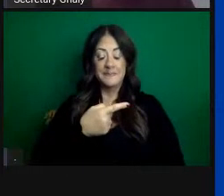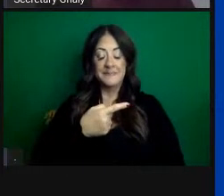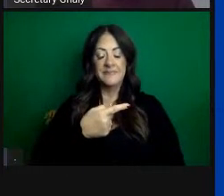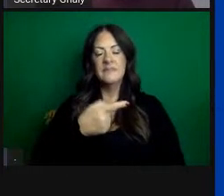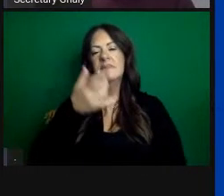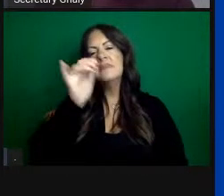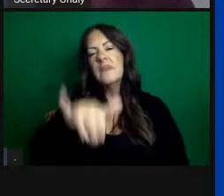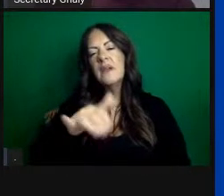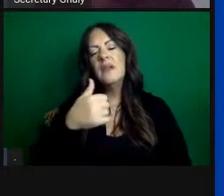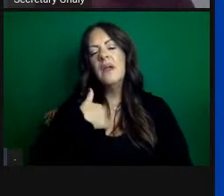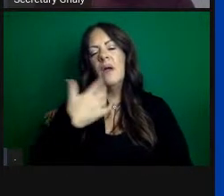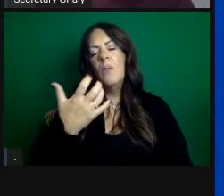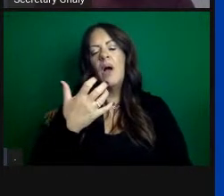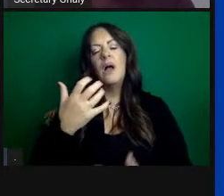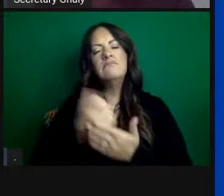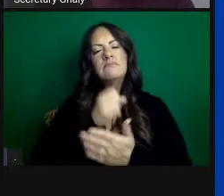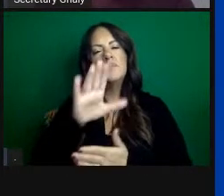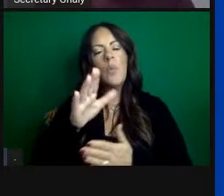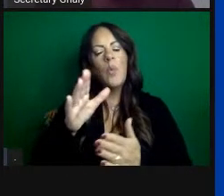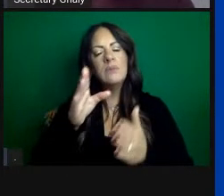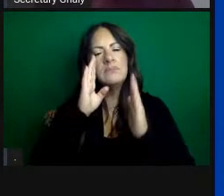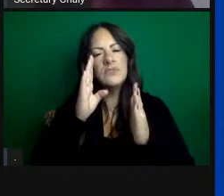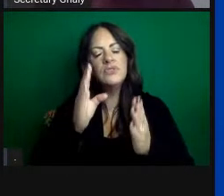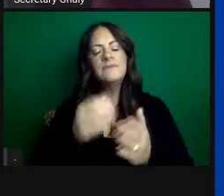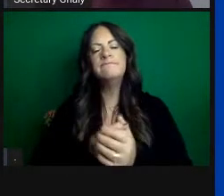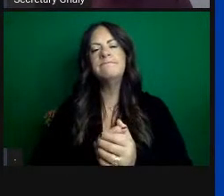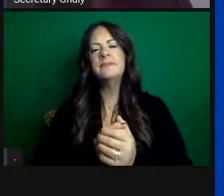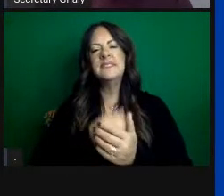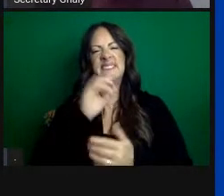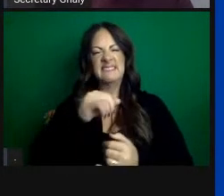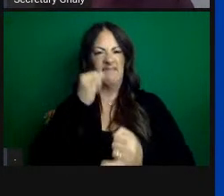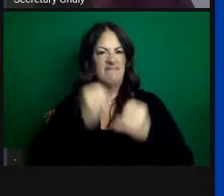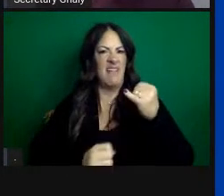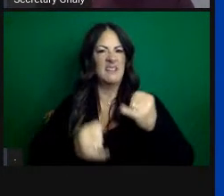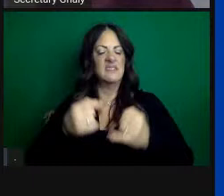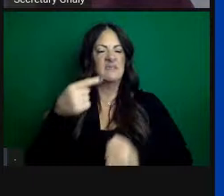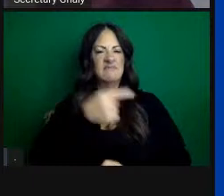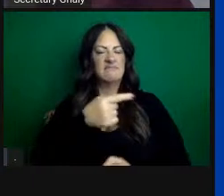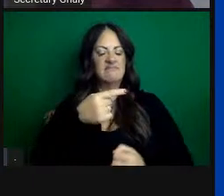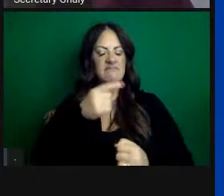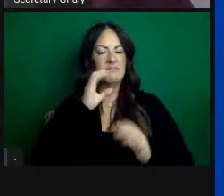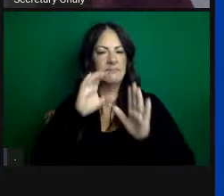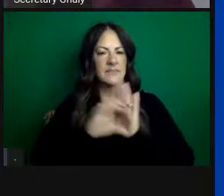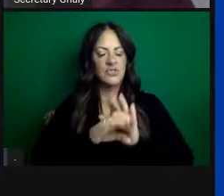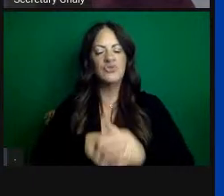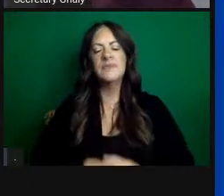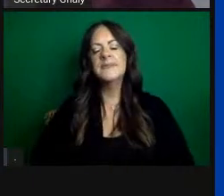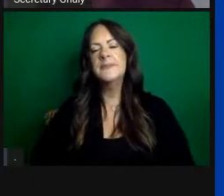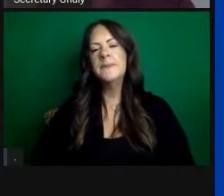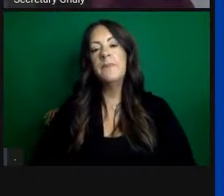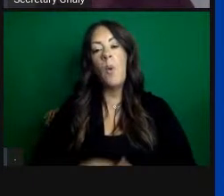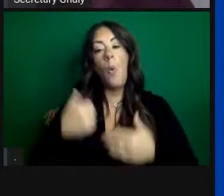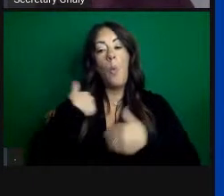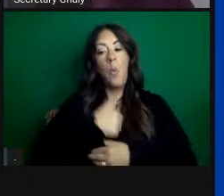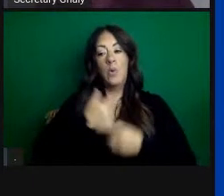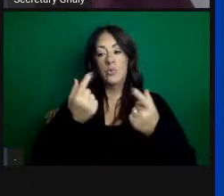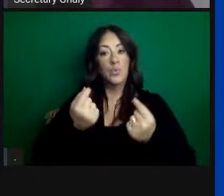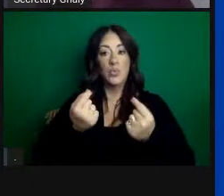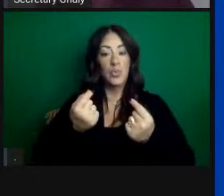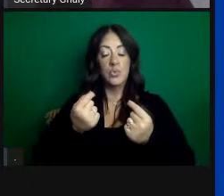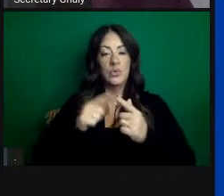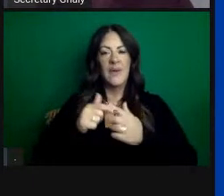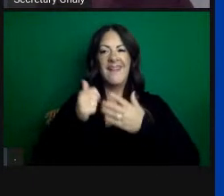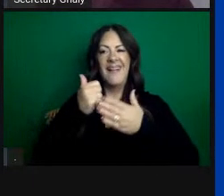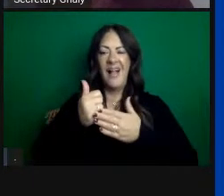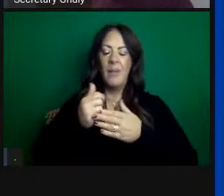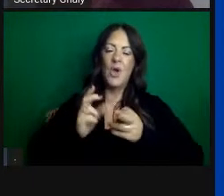So I wanted to take a moment, and the last slide really talked about how we're beginning to speed up across the state, and all